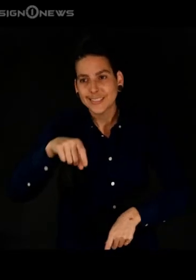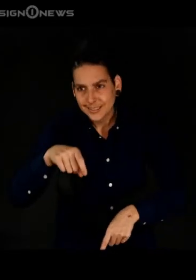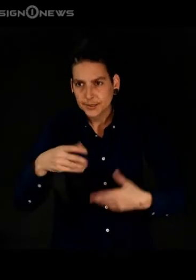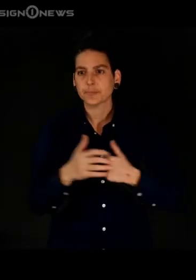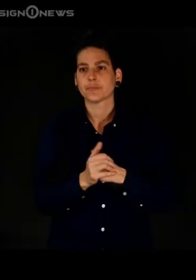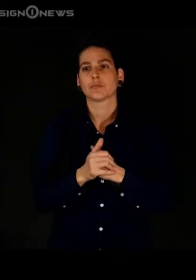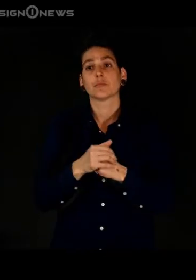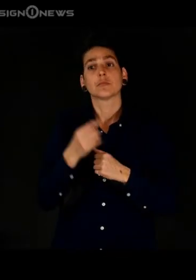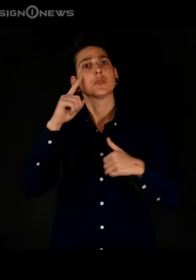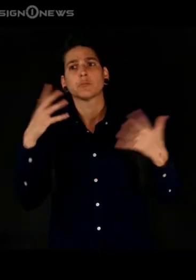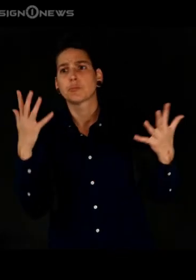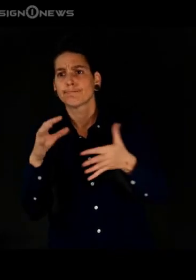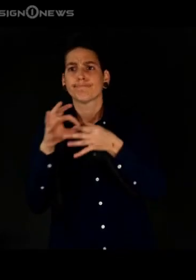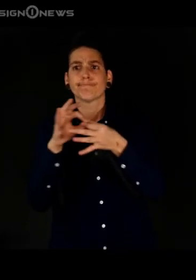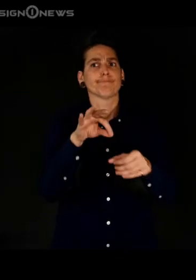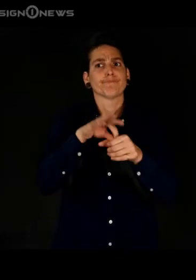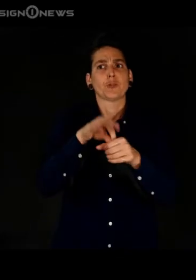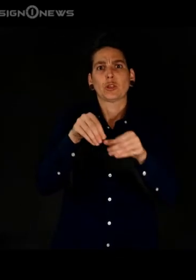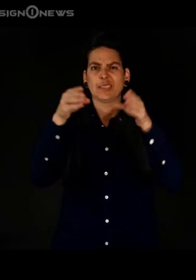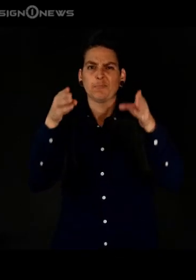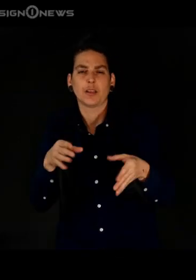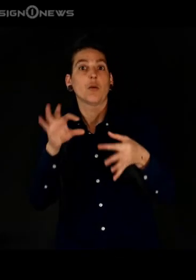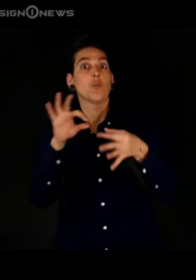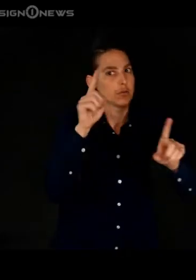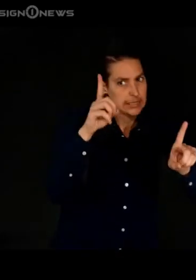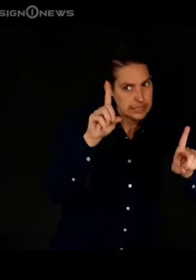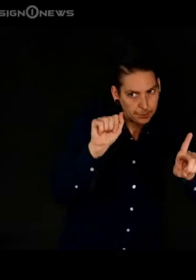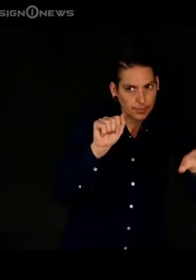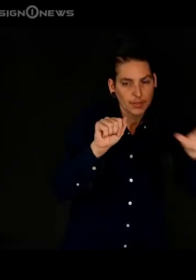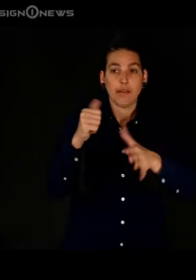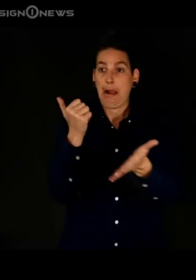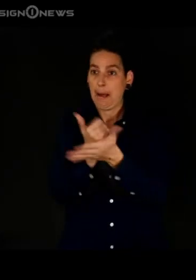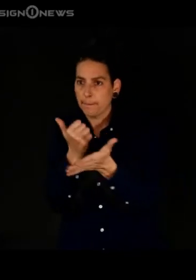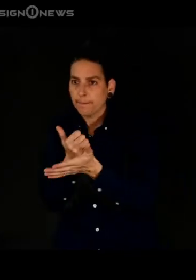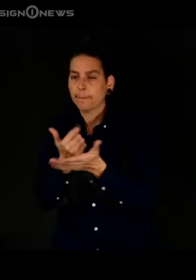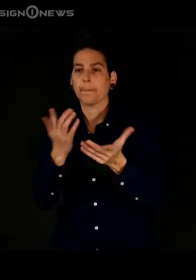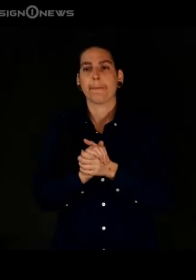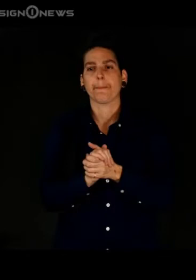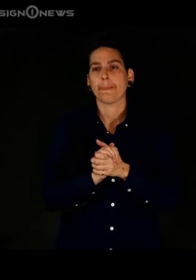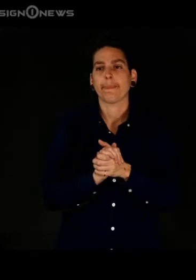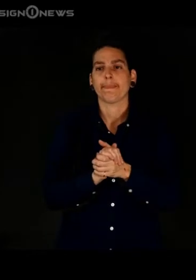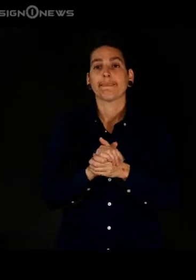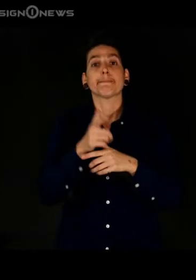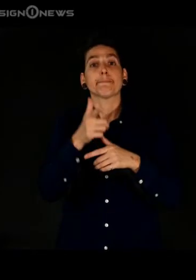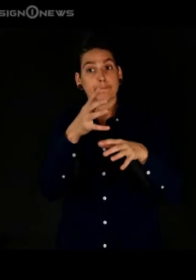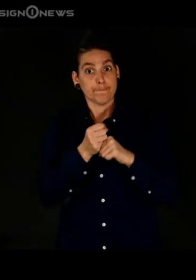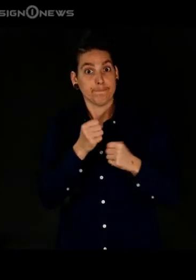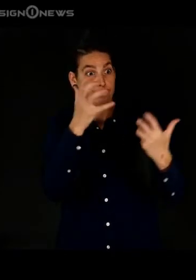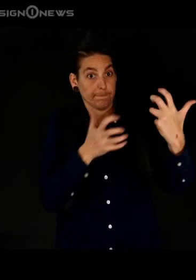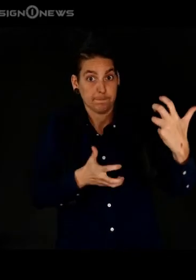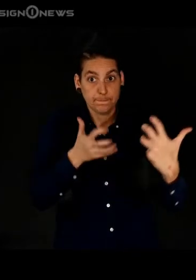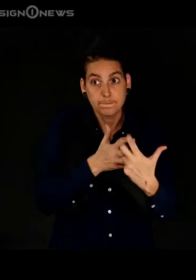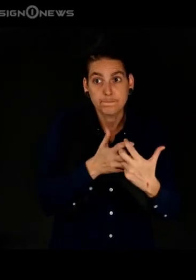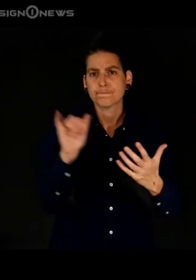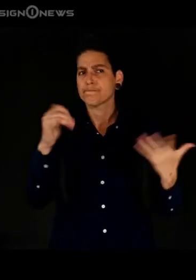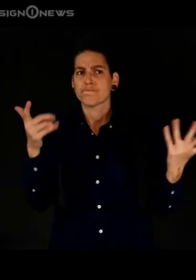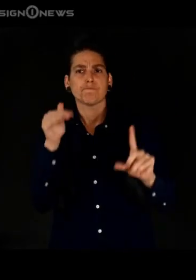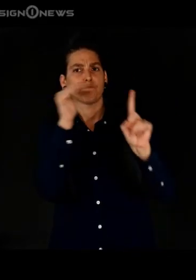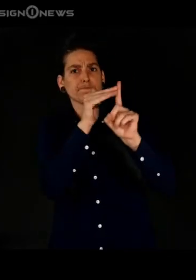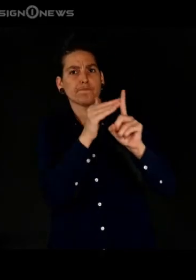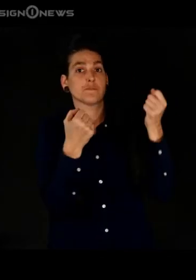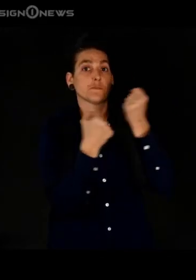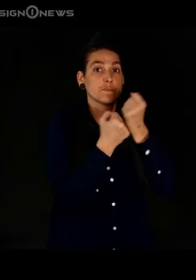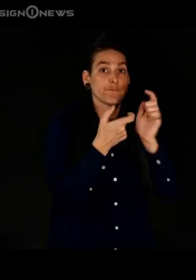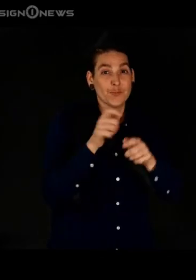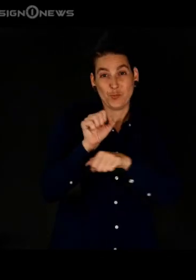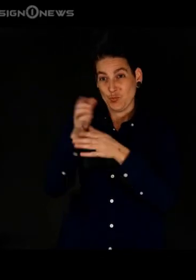voters with disabilities when they ask for help. Get accommodation, you may need to ask for assistance from workers at a